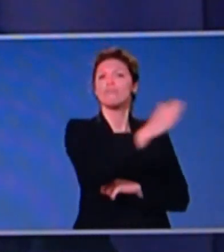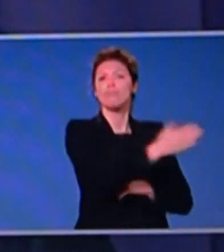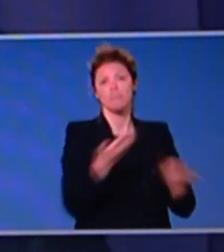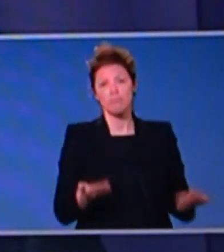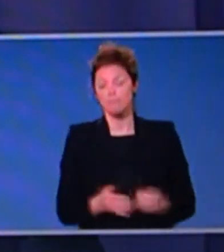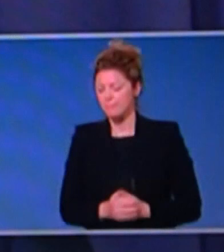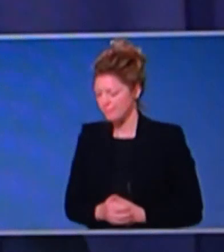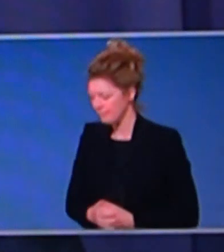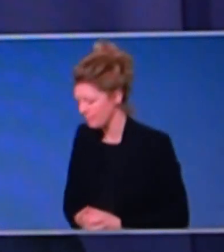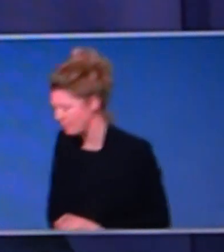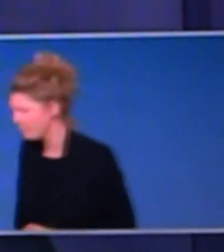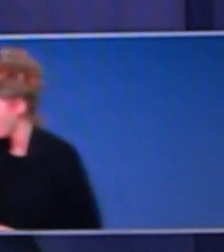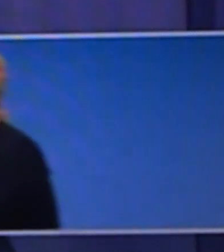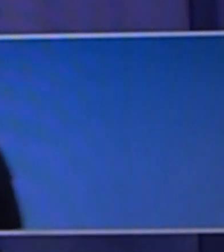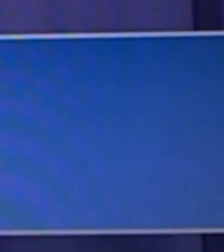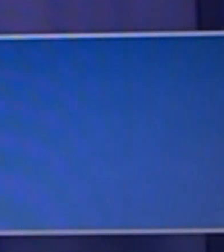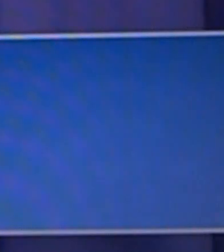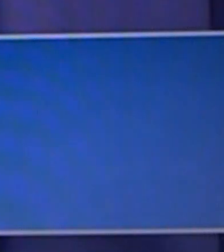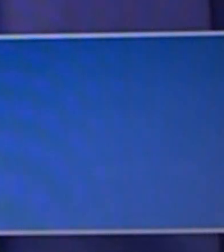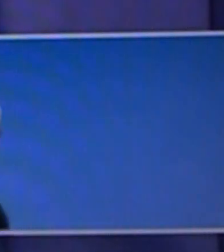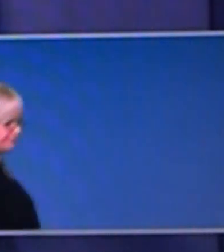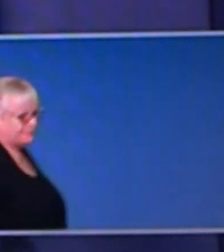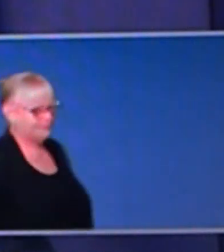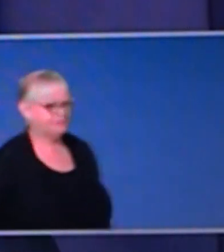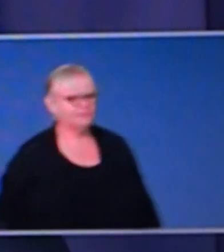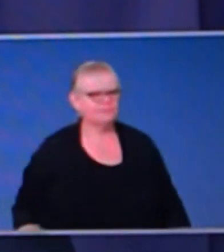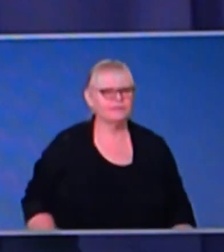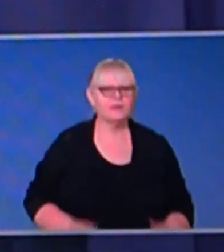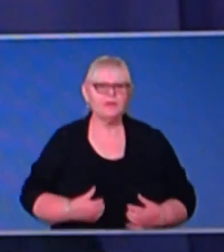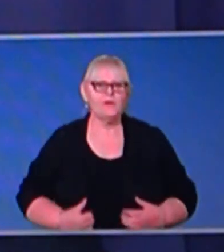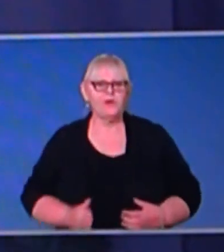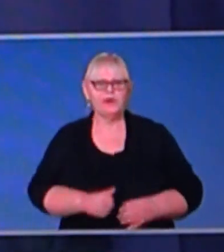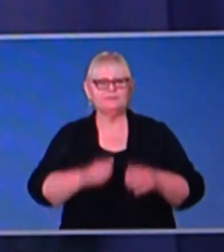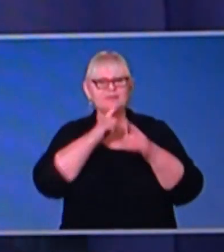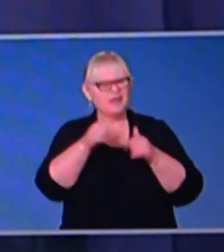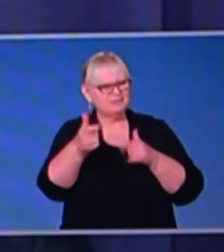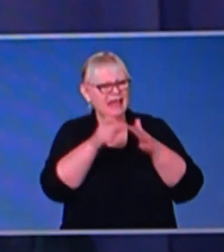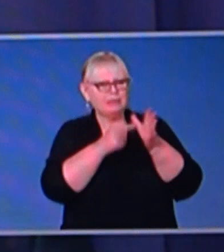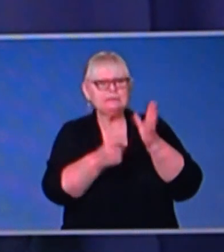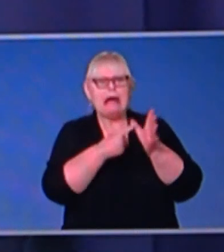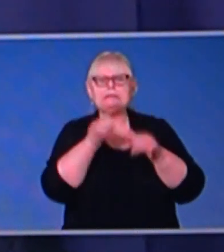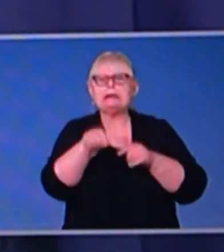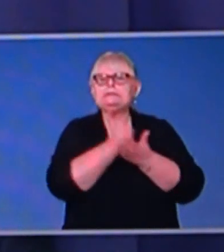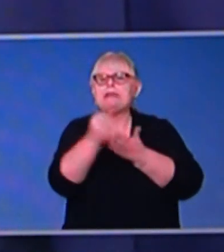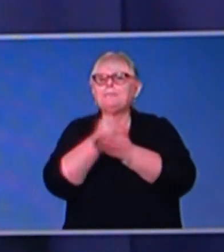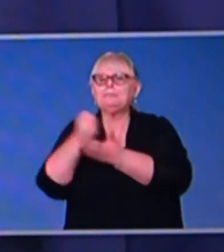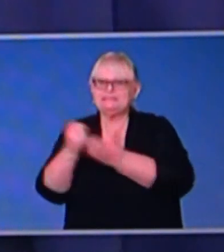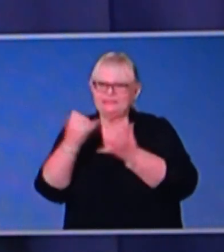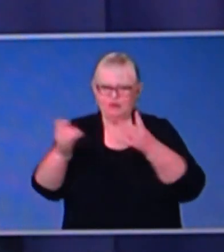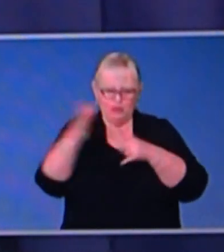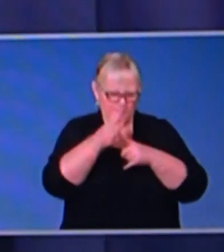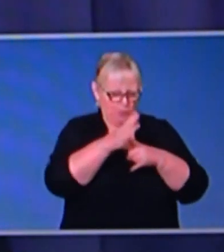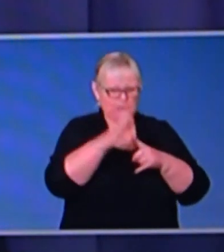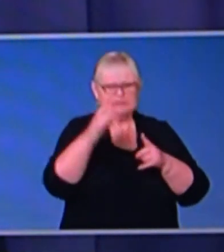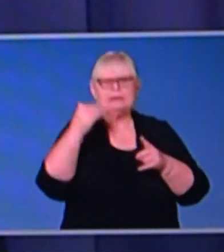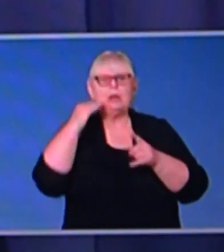like. Thank you, Prime Minister. Just on this. Data, I guess, is key to everything at the moment. You're talking, Christine, about